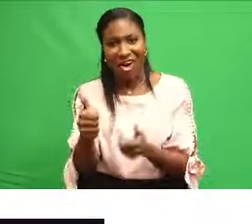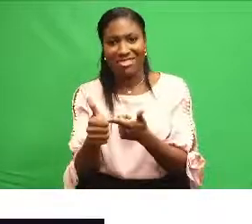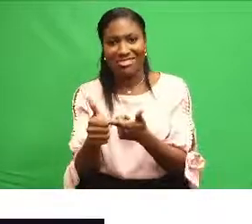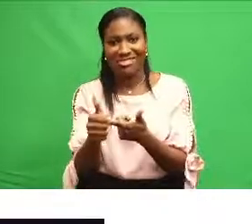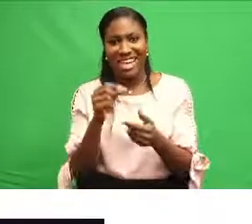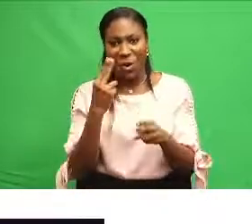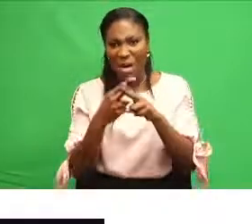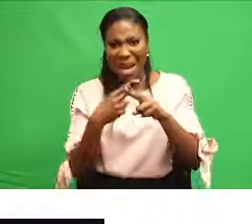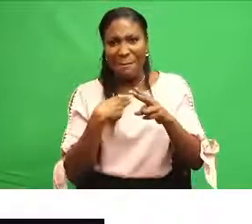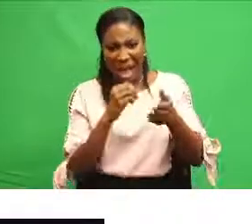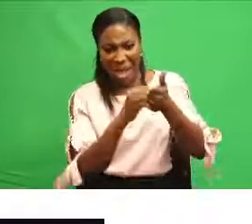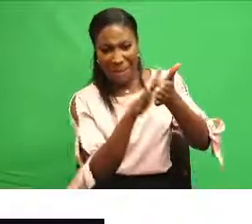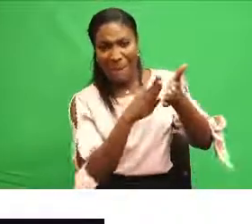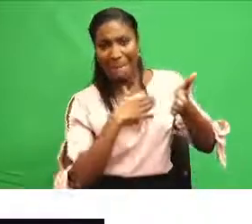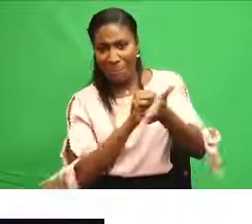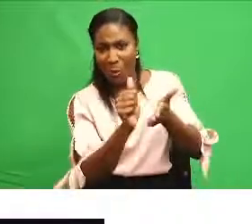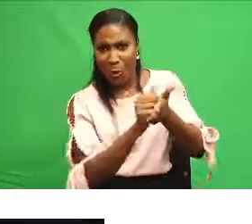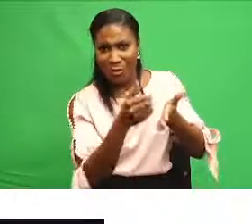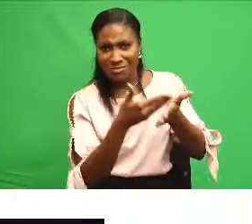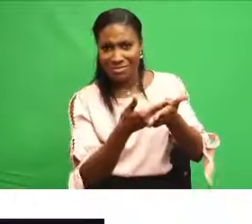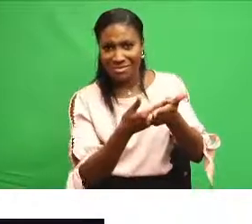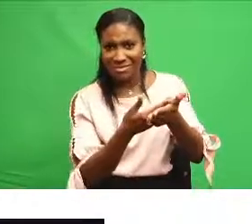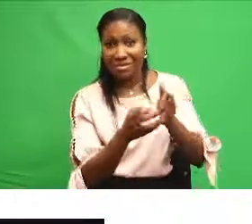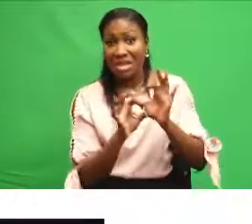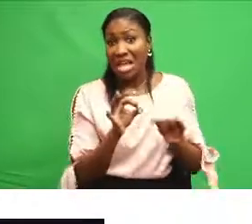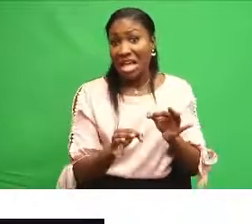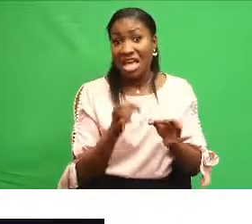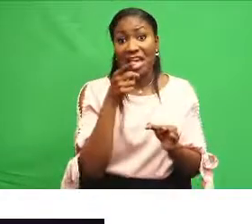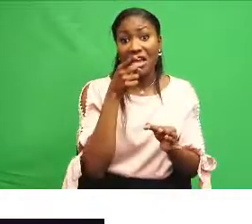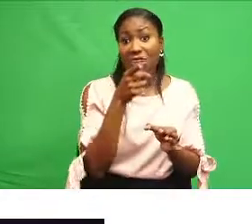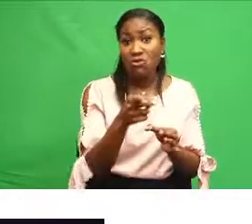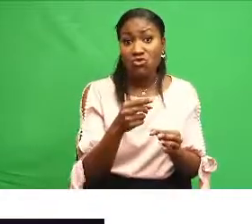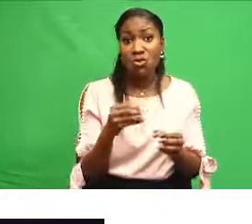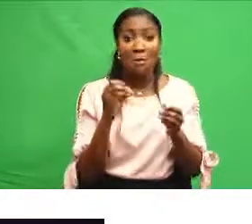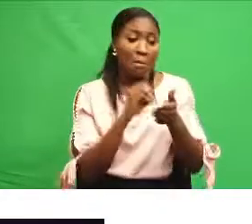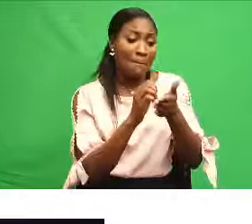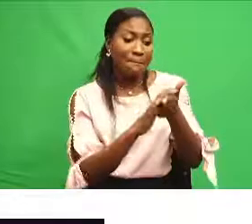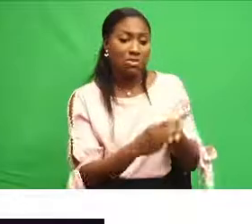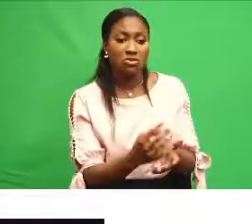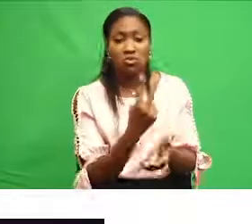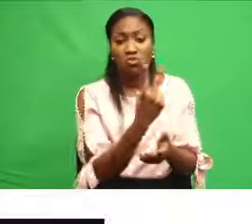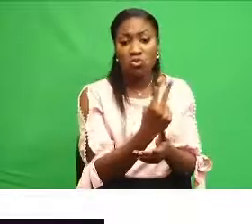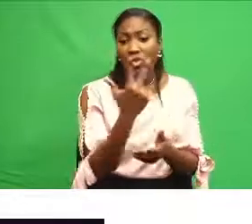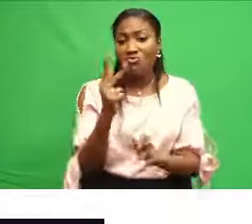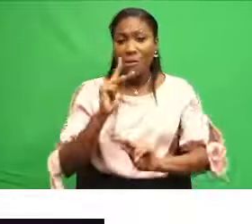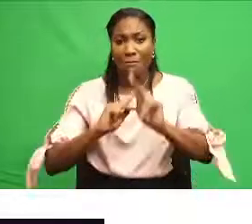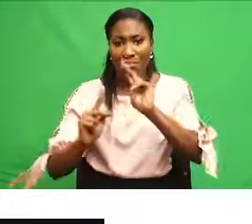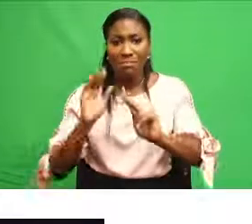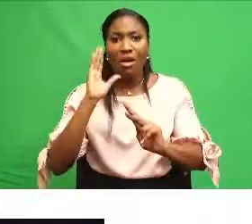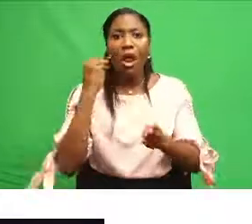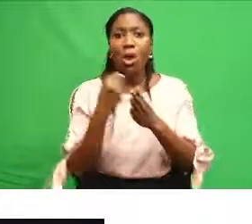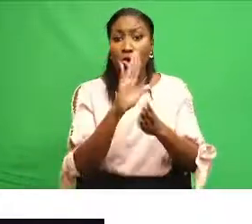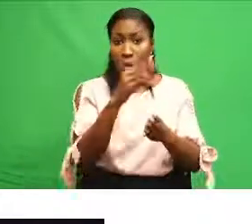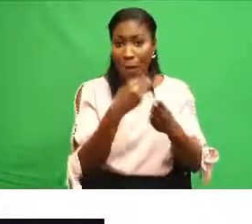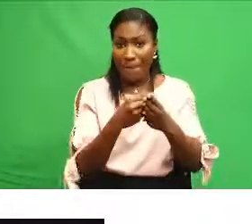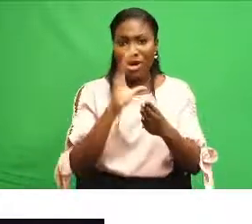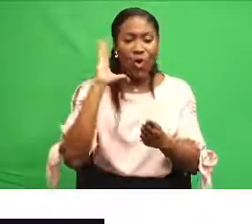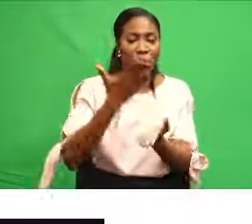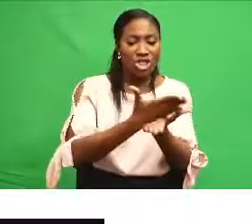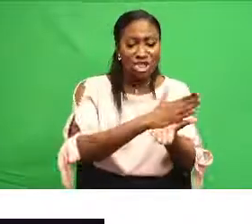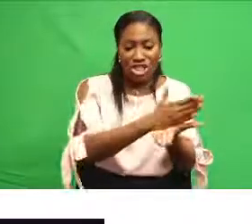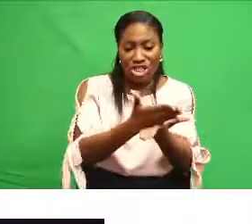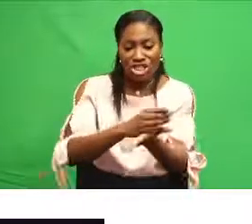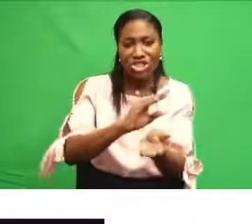you identify. If you identify more than one person, the money will be split equally among them. And all that